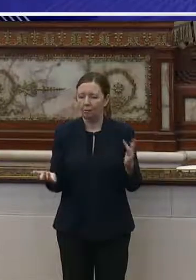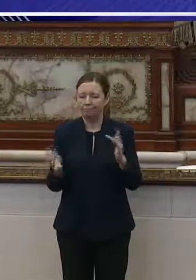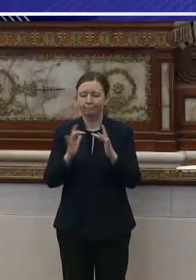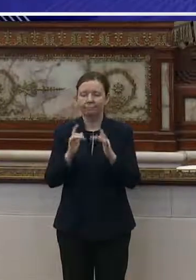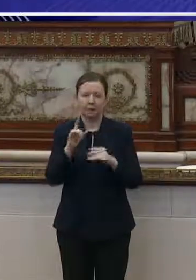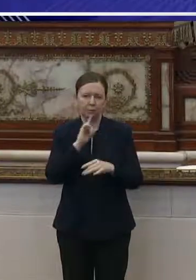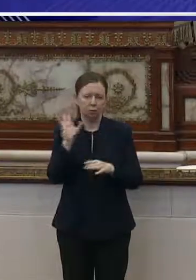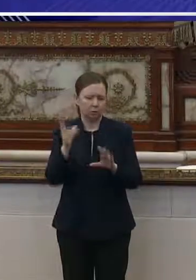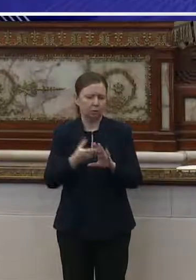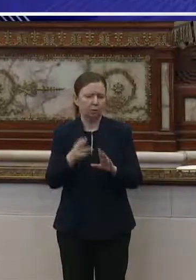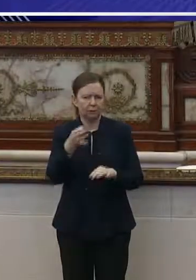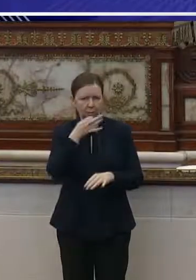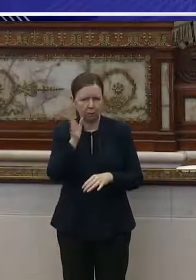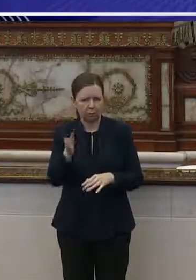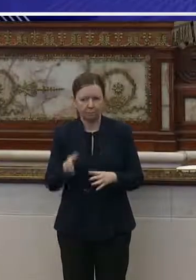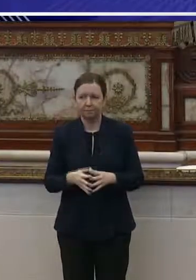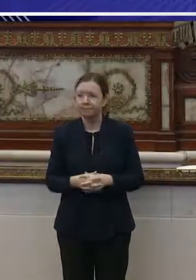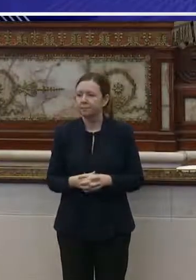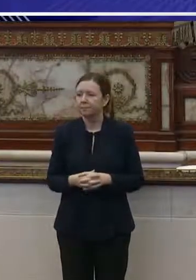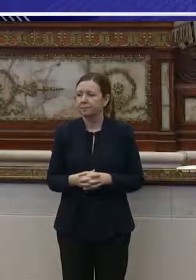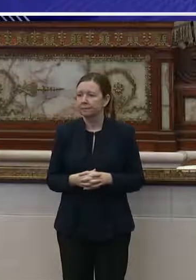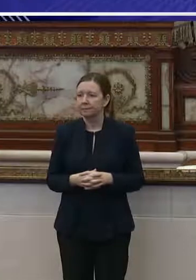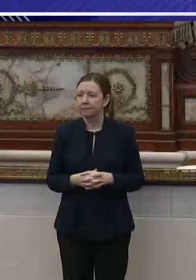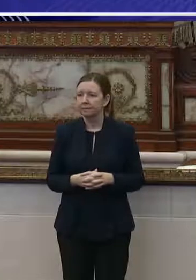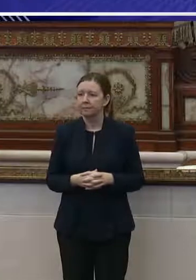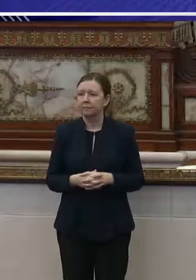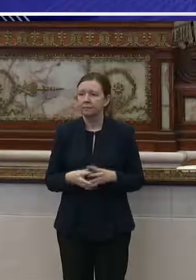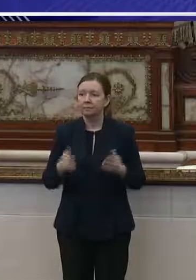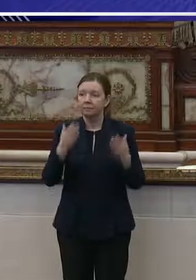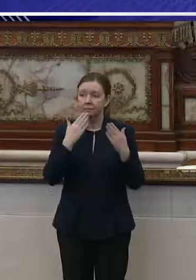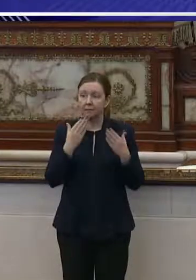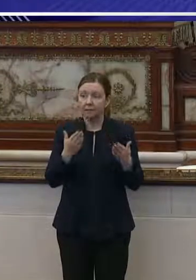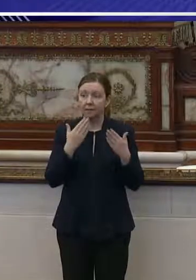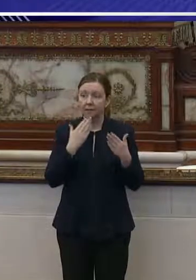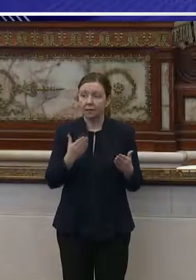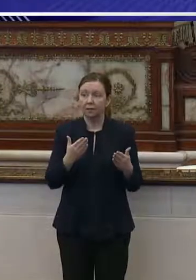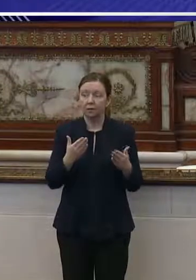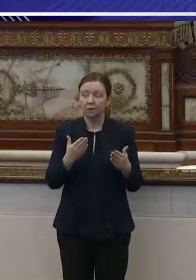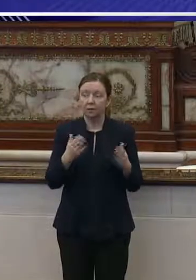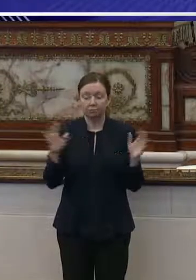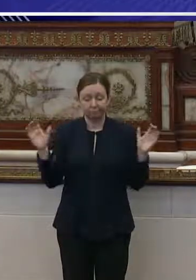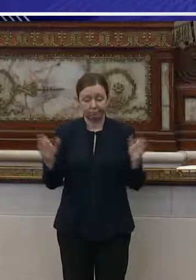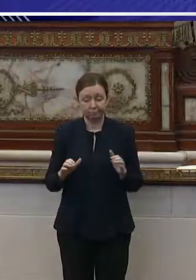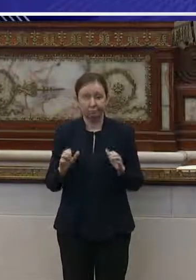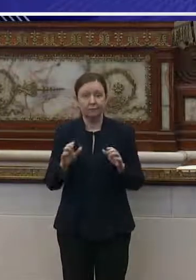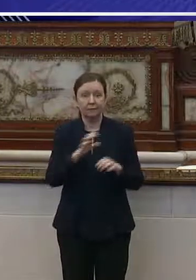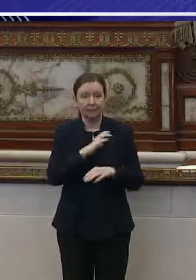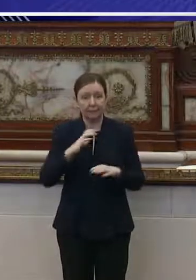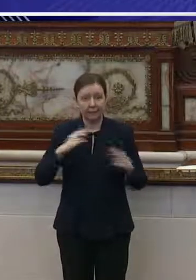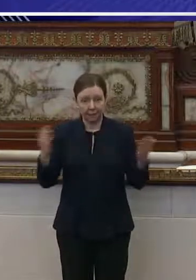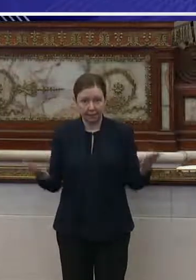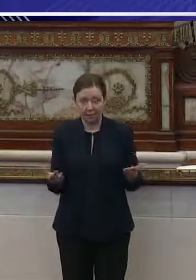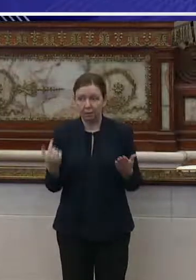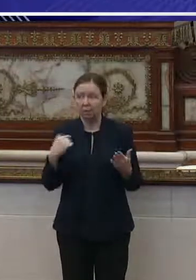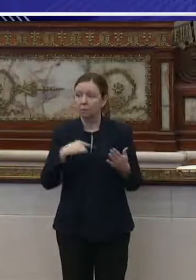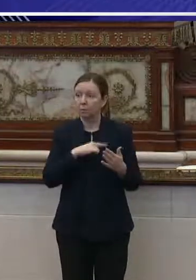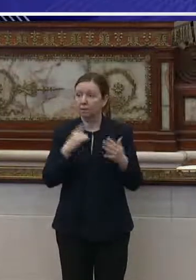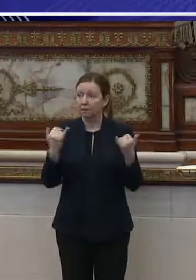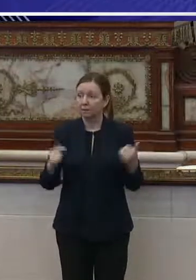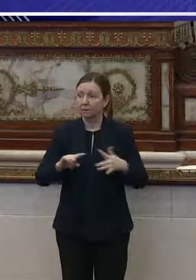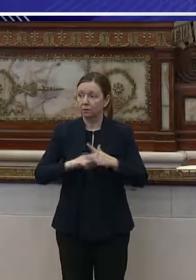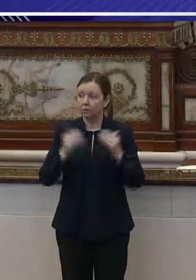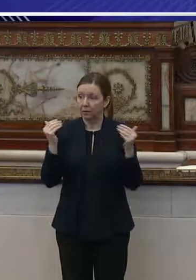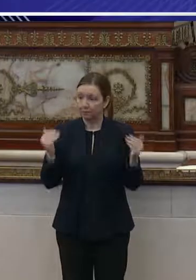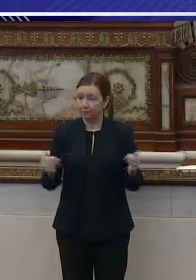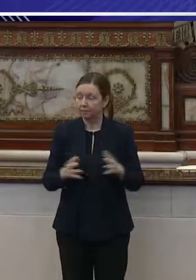sure she'll be joining us shortly. Okay, and thank you. A quorum of the committee is present, and this hearing is now called to